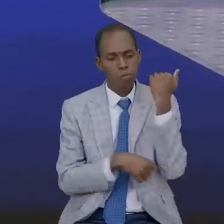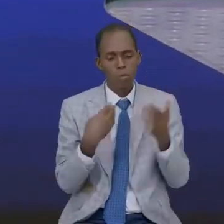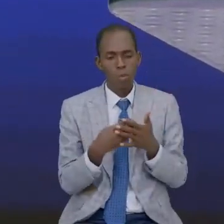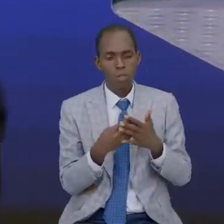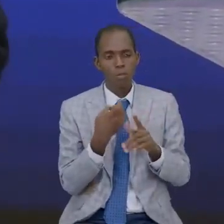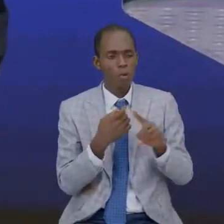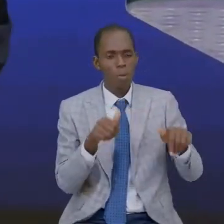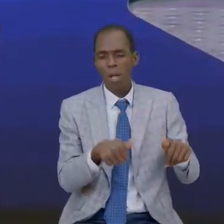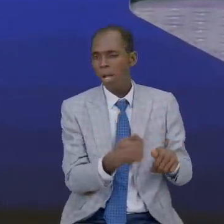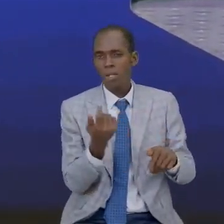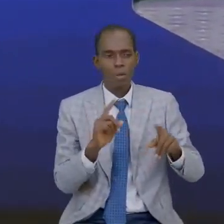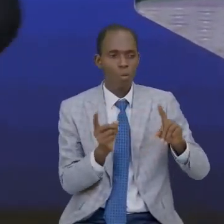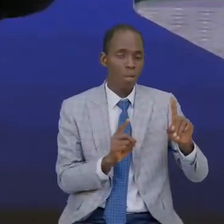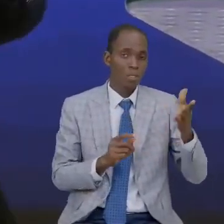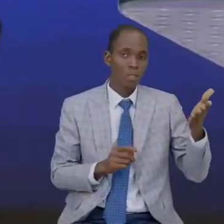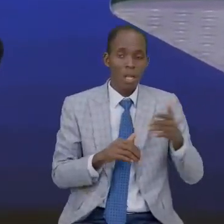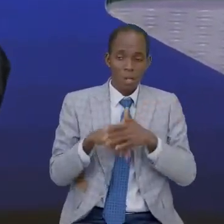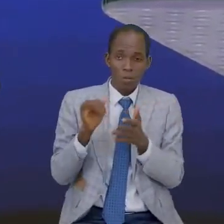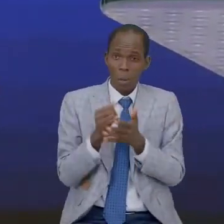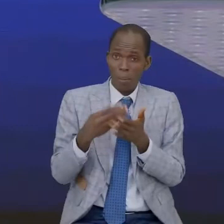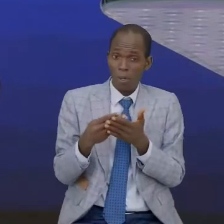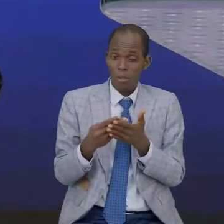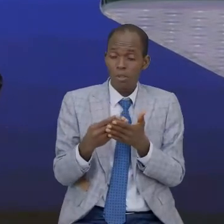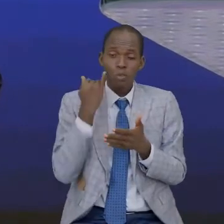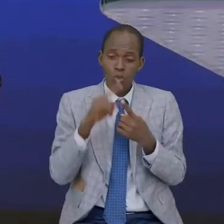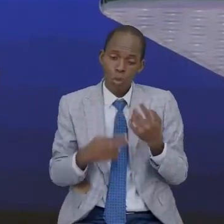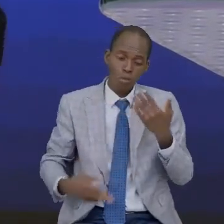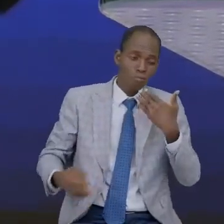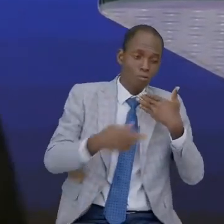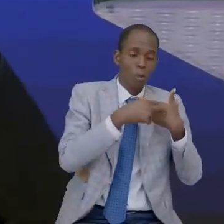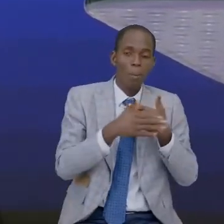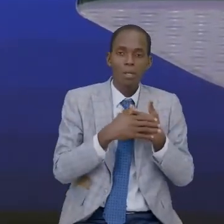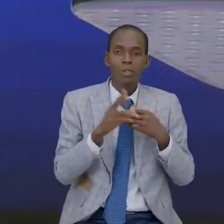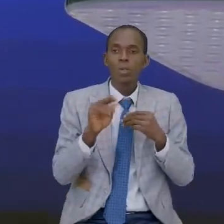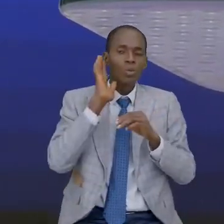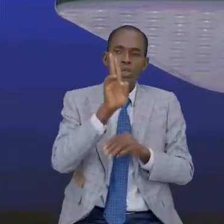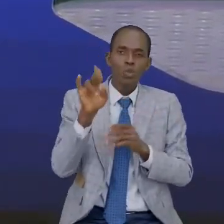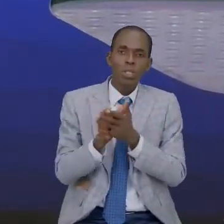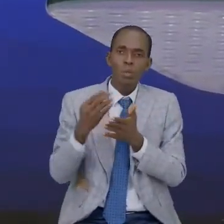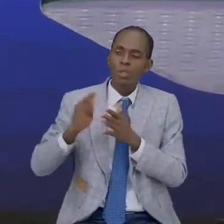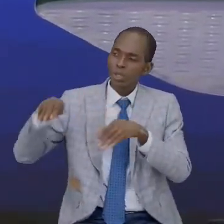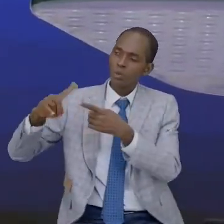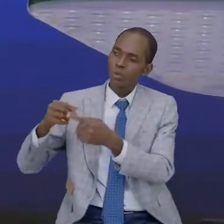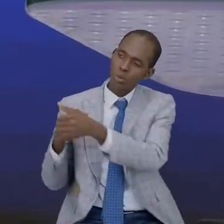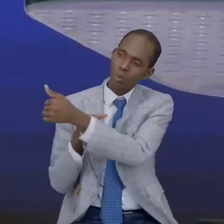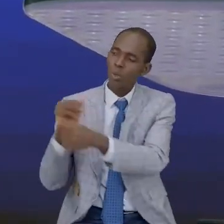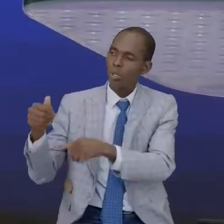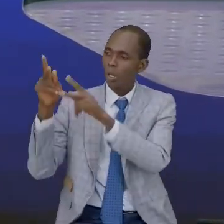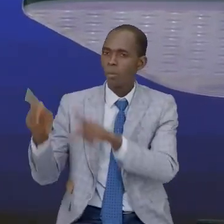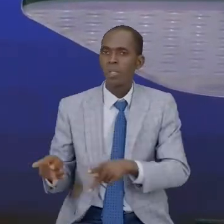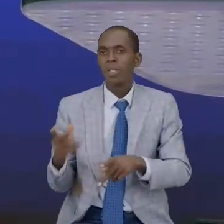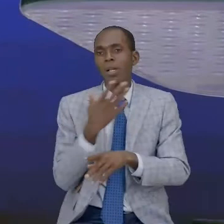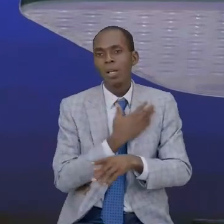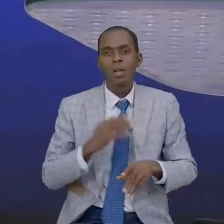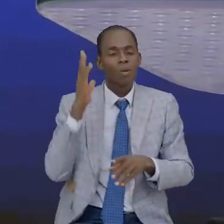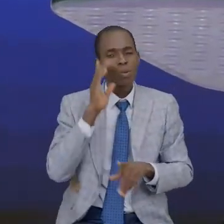money from anywhere, then out of that money, they will not return the money to where they stole the money. They'll go and give the money to another person. And if we